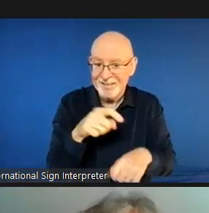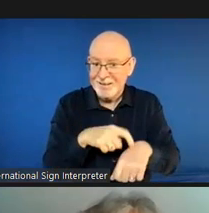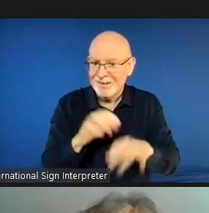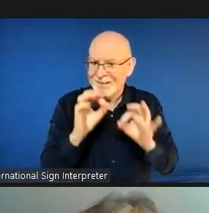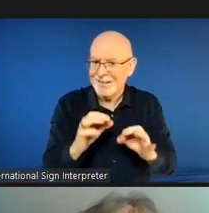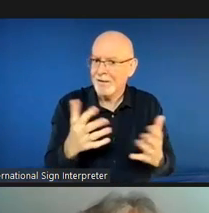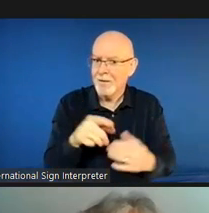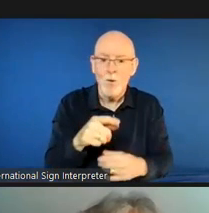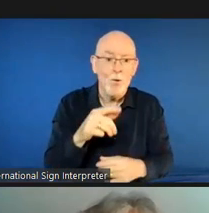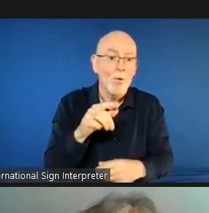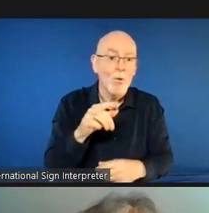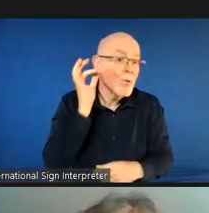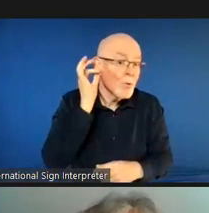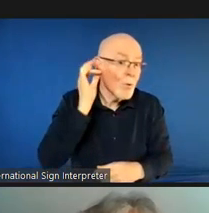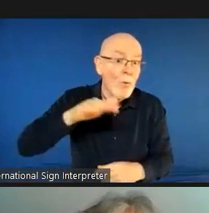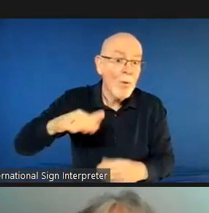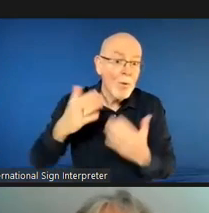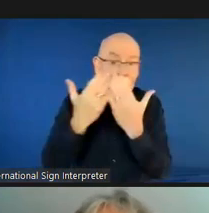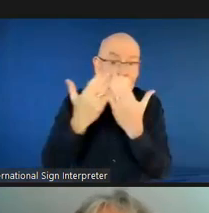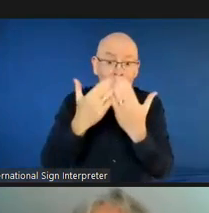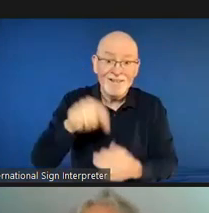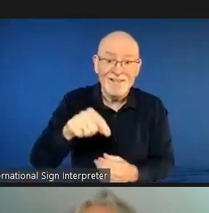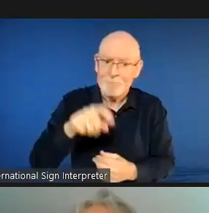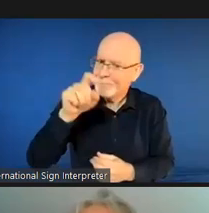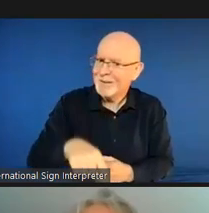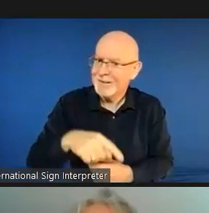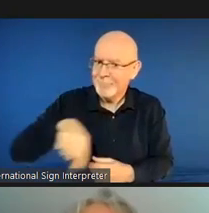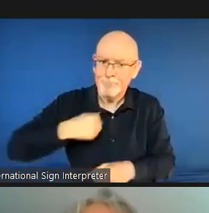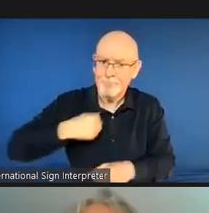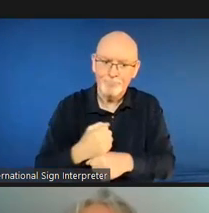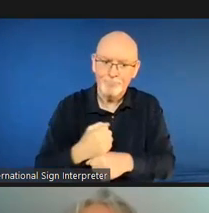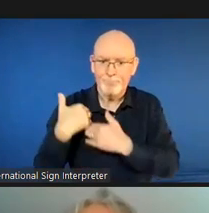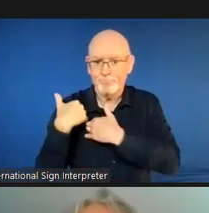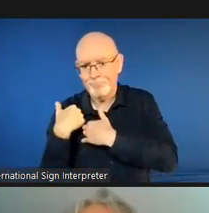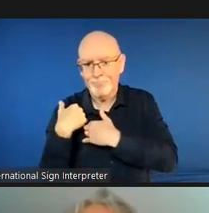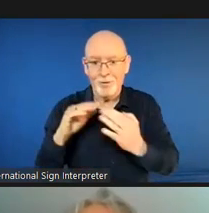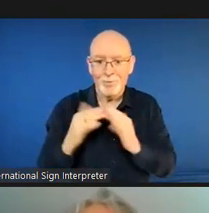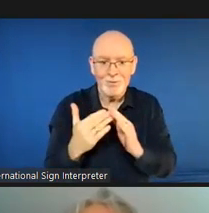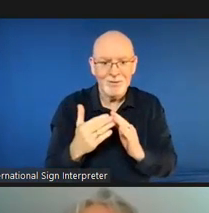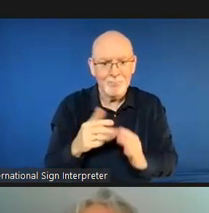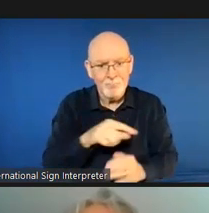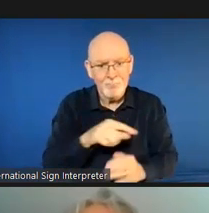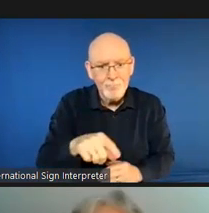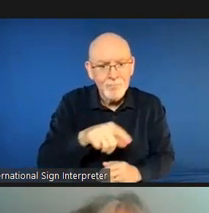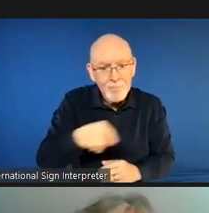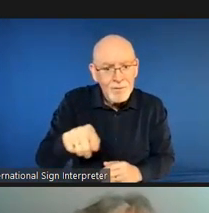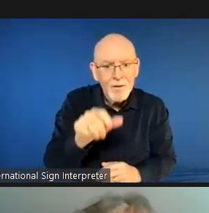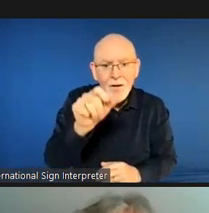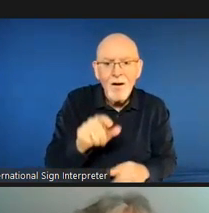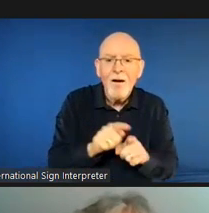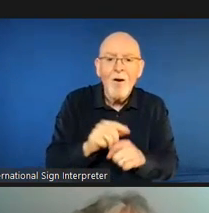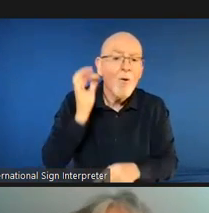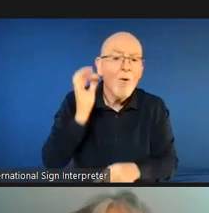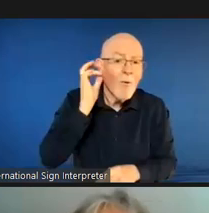with disabilities that benefit from that. And keep making the case for disability,